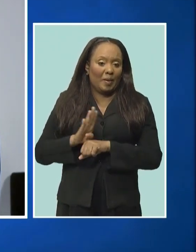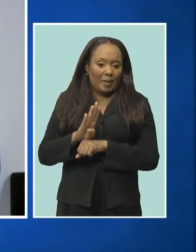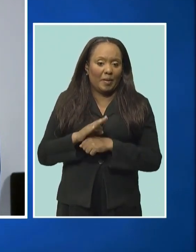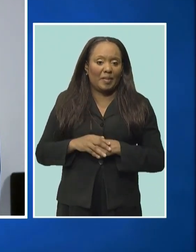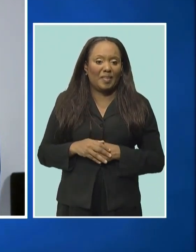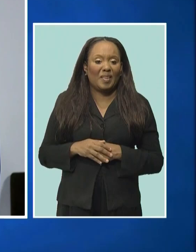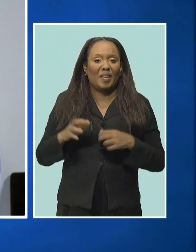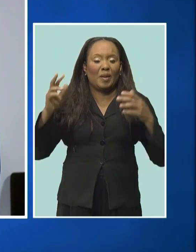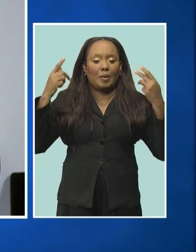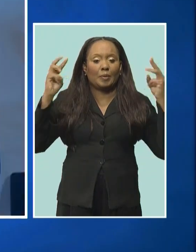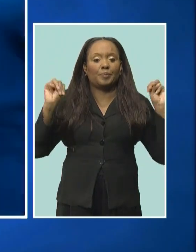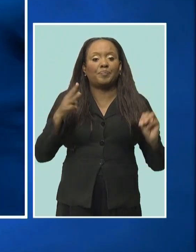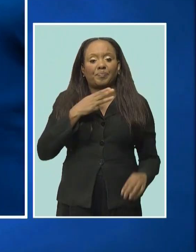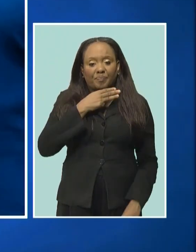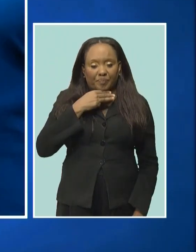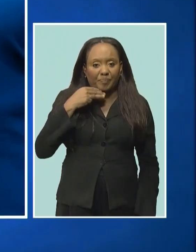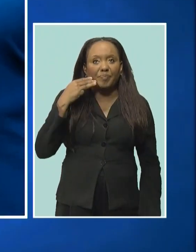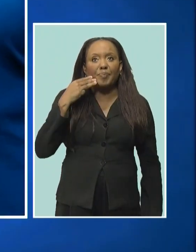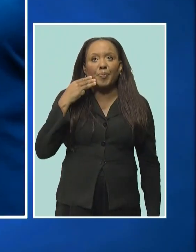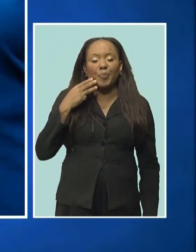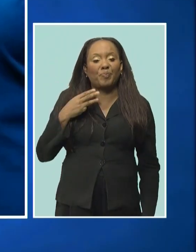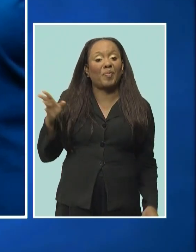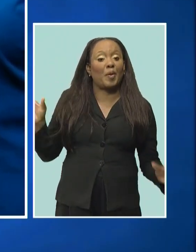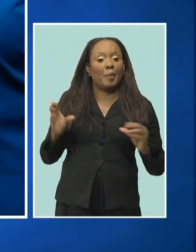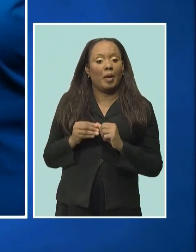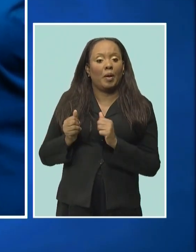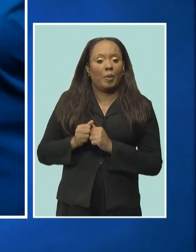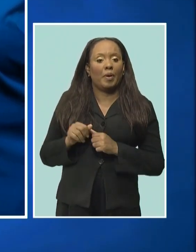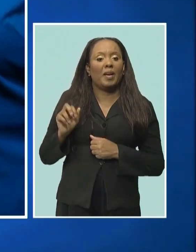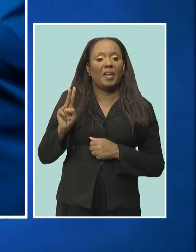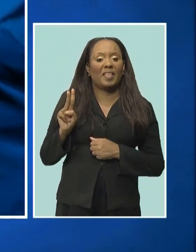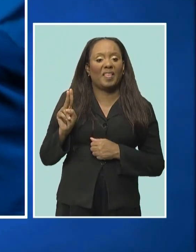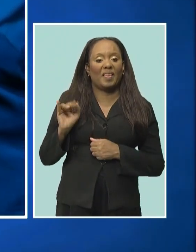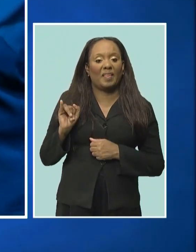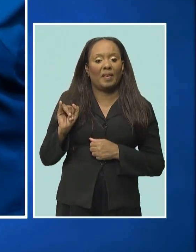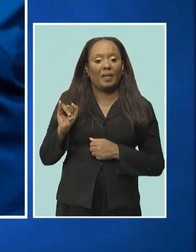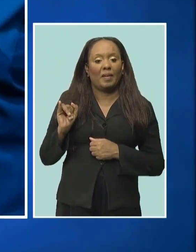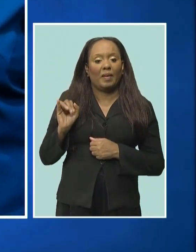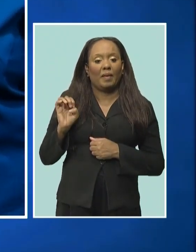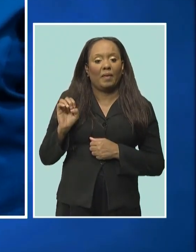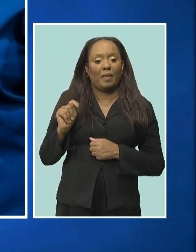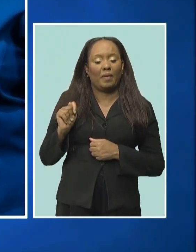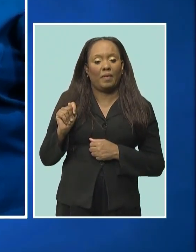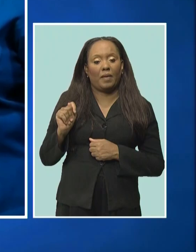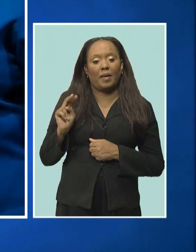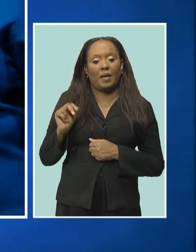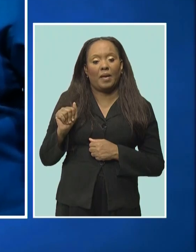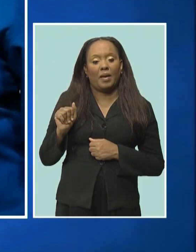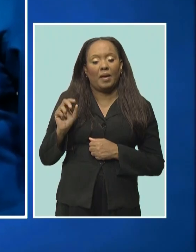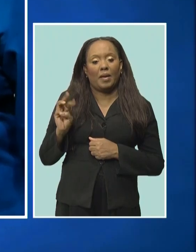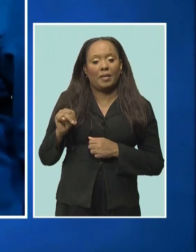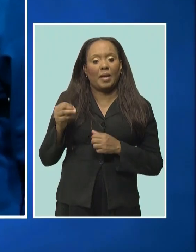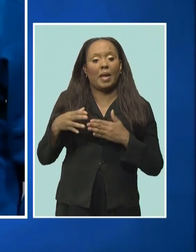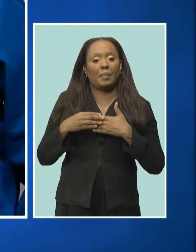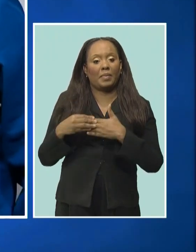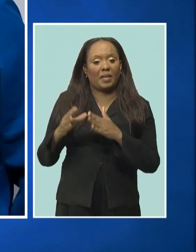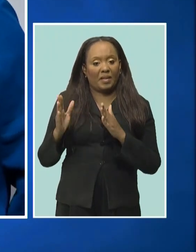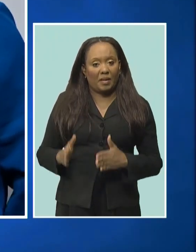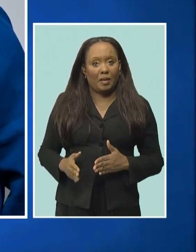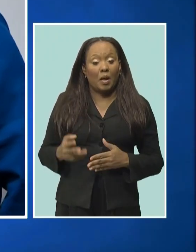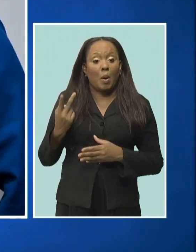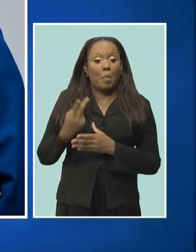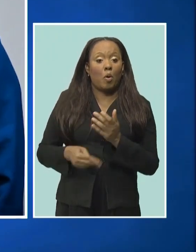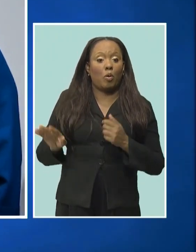counterpart Pham Minh Chinh in Tianjin. The two were in China for the World Economic Forum's 14th annual meeting of the